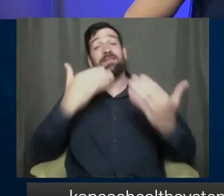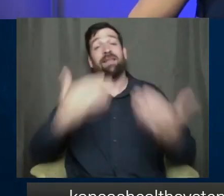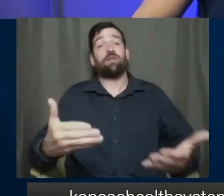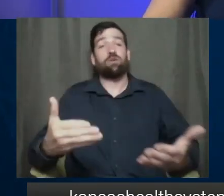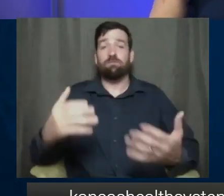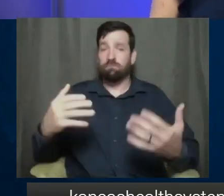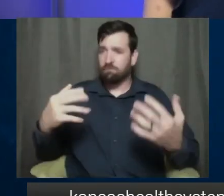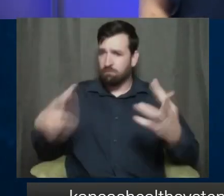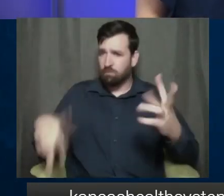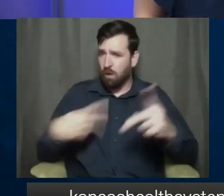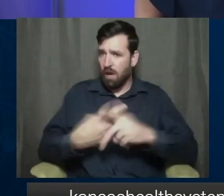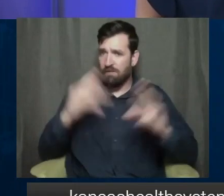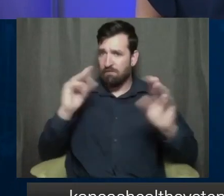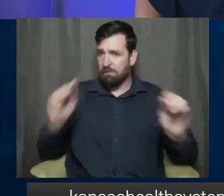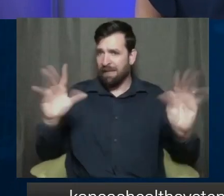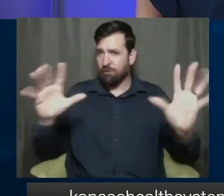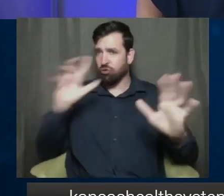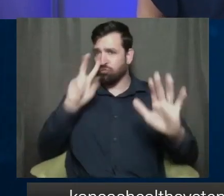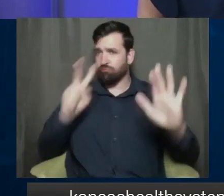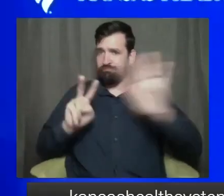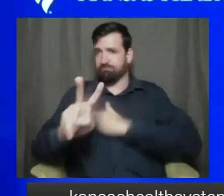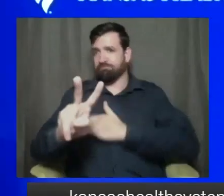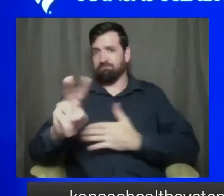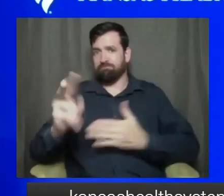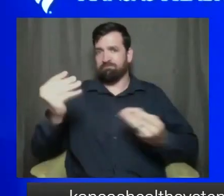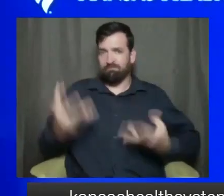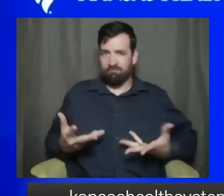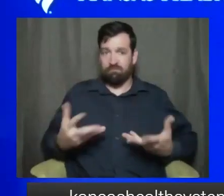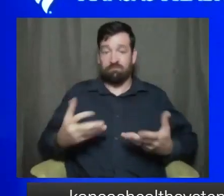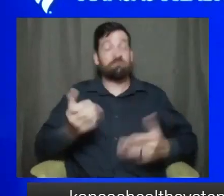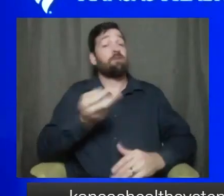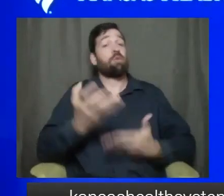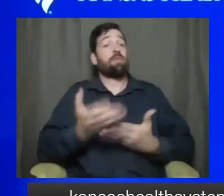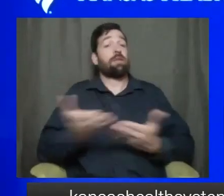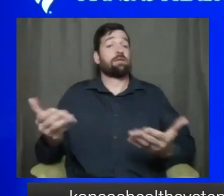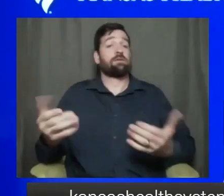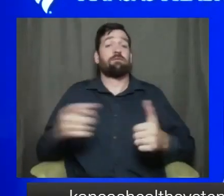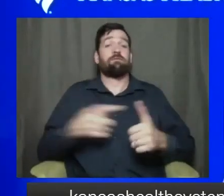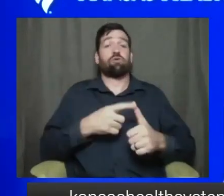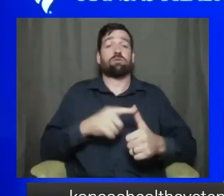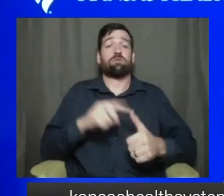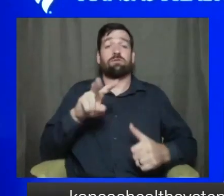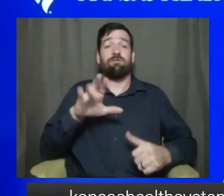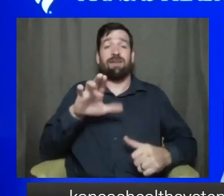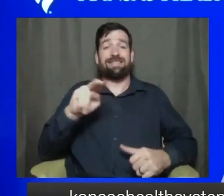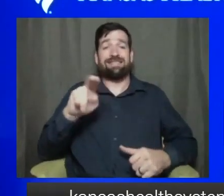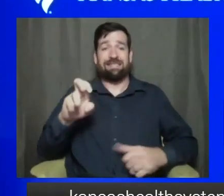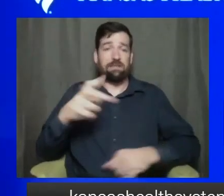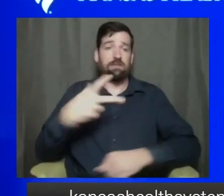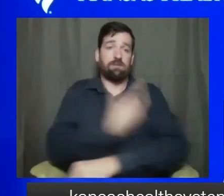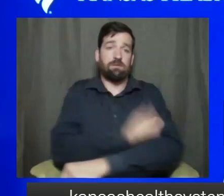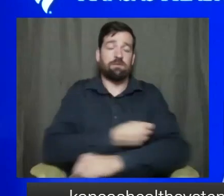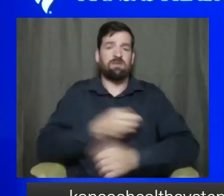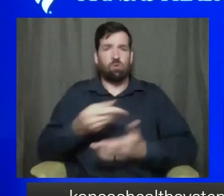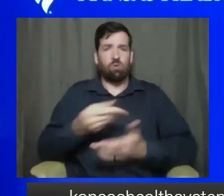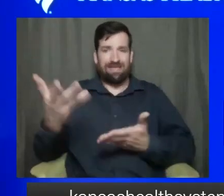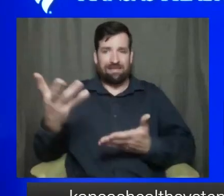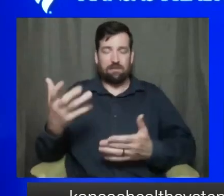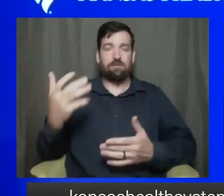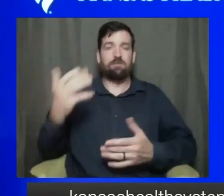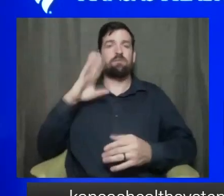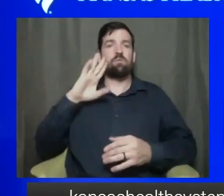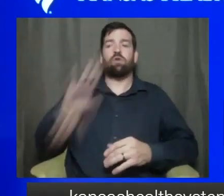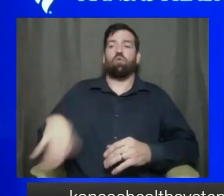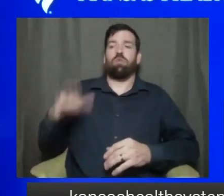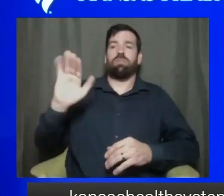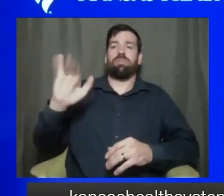magical insight can you leave us with today? You know, a couple things. So first of all, the vaccine that were wasted. You know, we know that plant in Baltimore has had